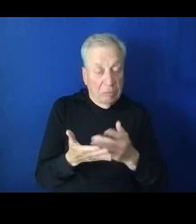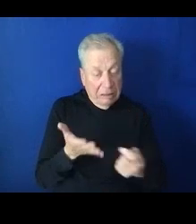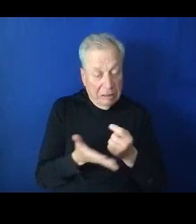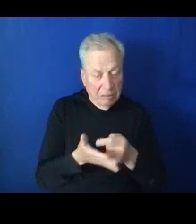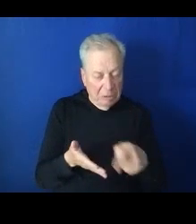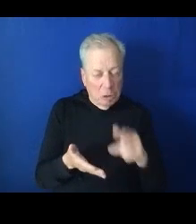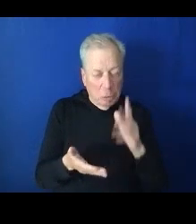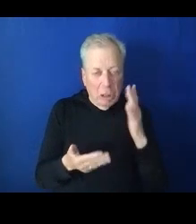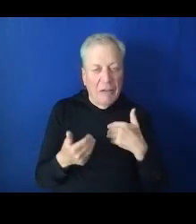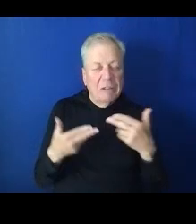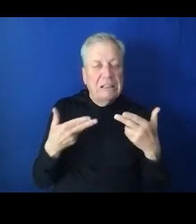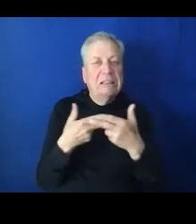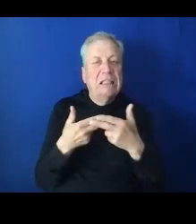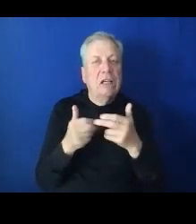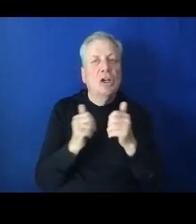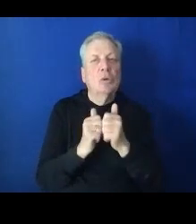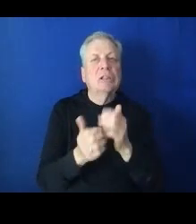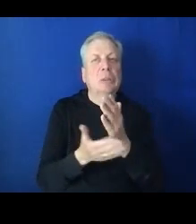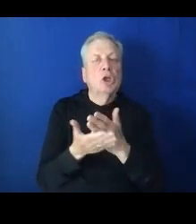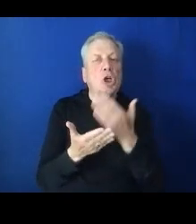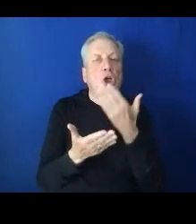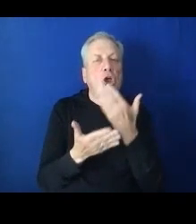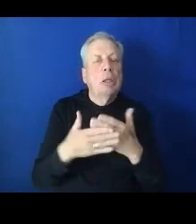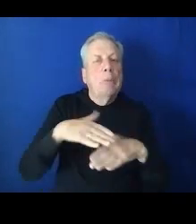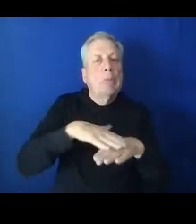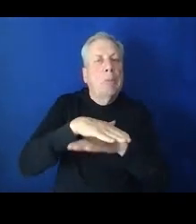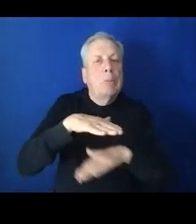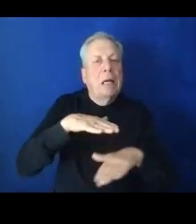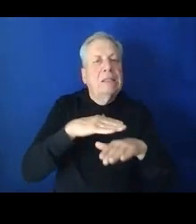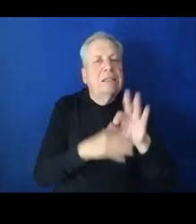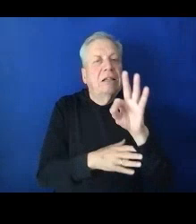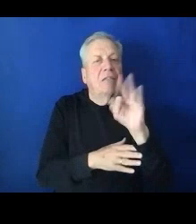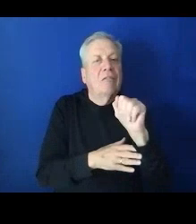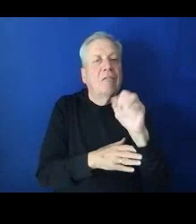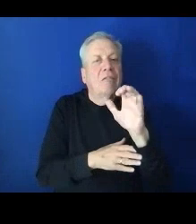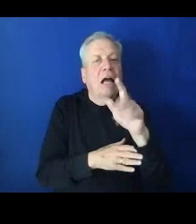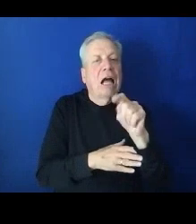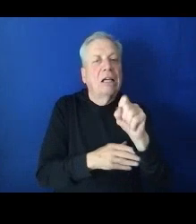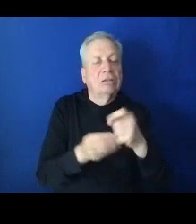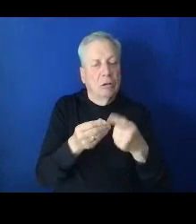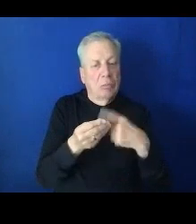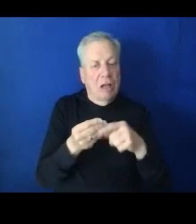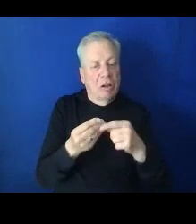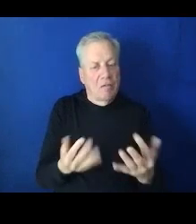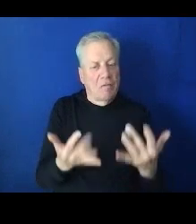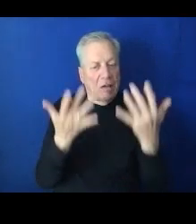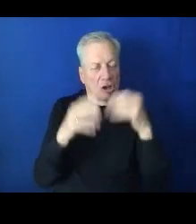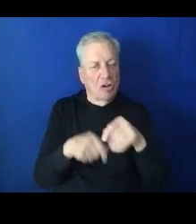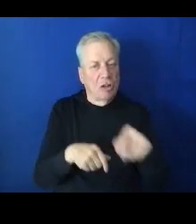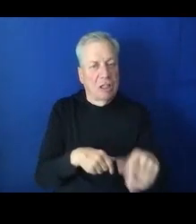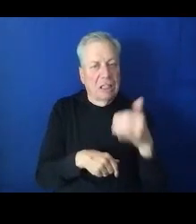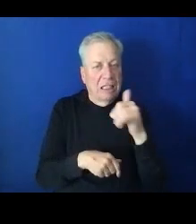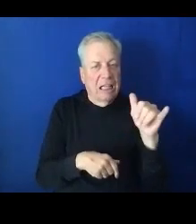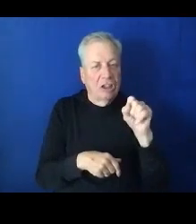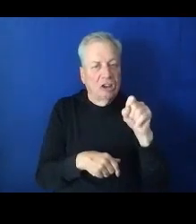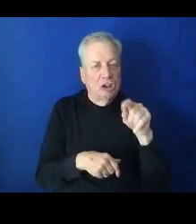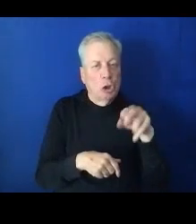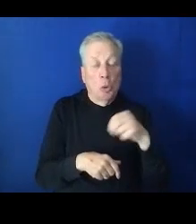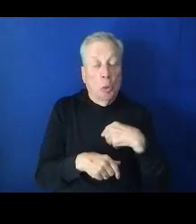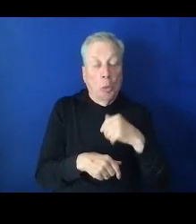with some good basic facts about fires in Yellowstone. I won't be offended if you take your phone out and take a picture of that